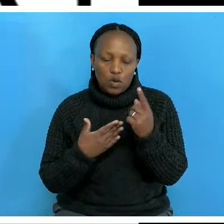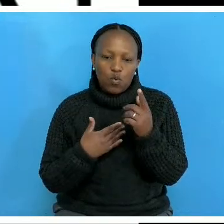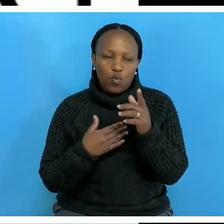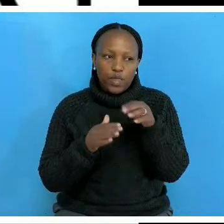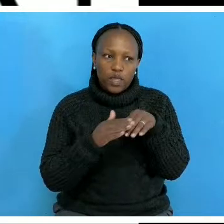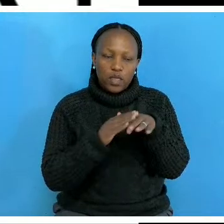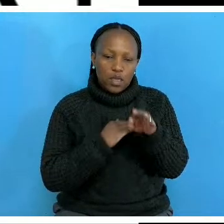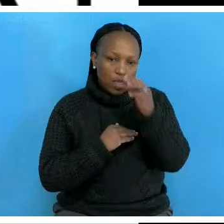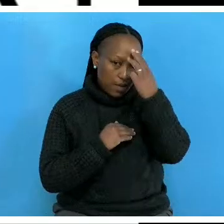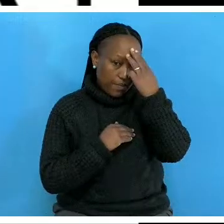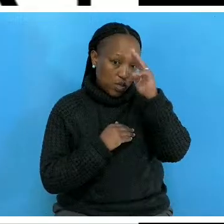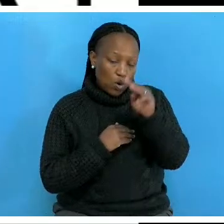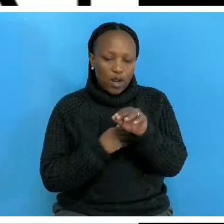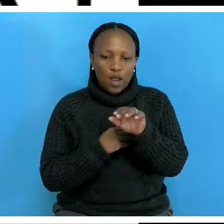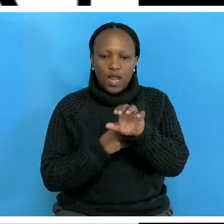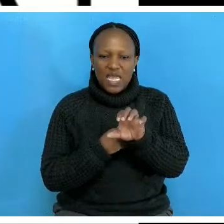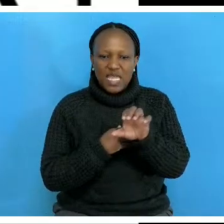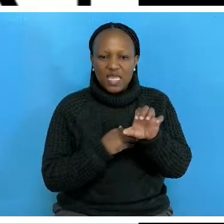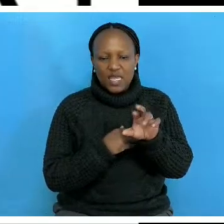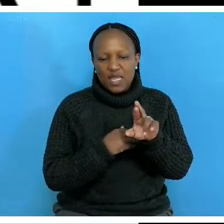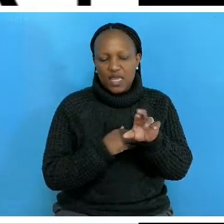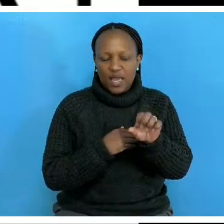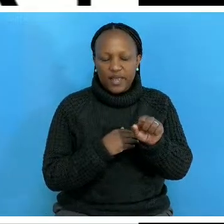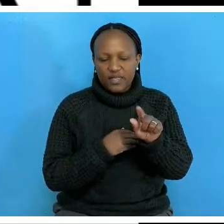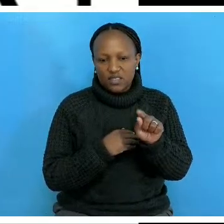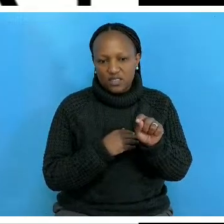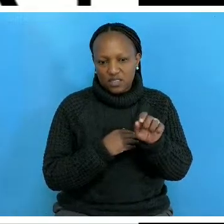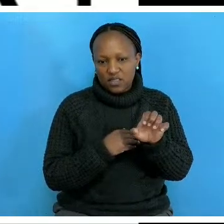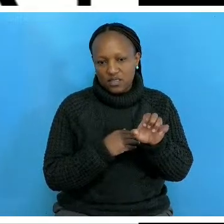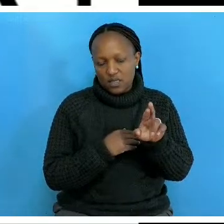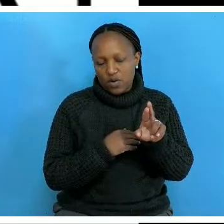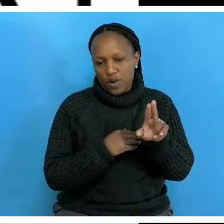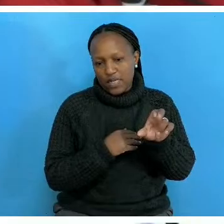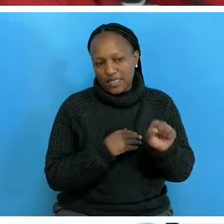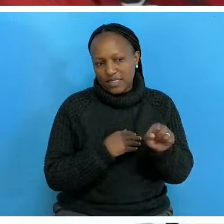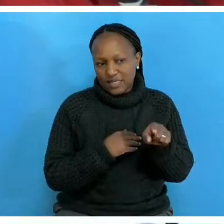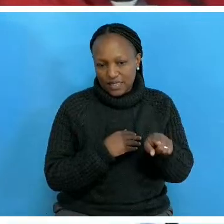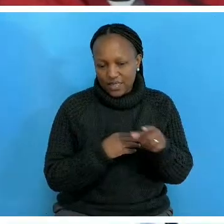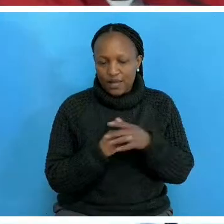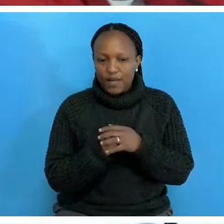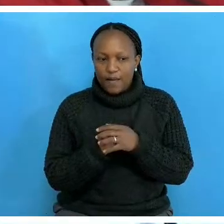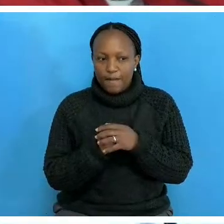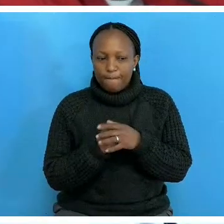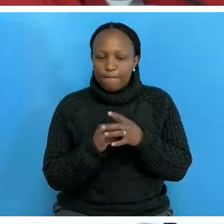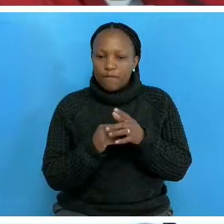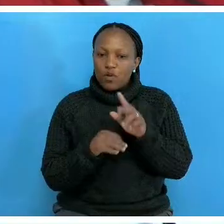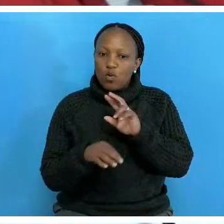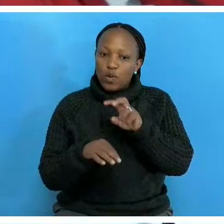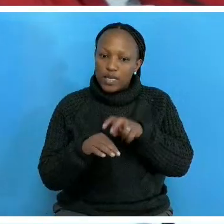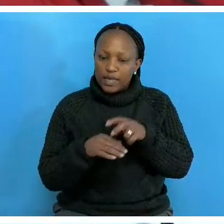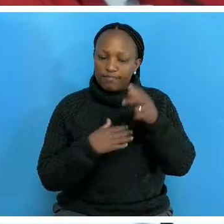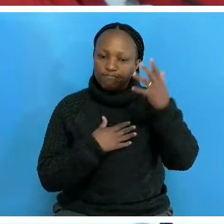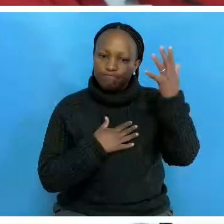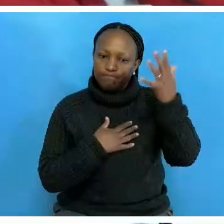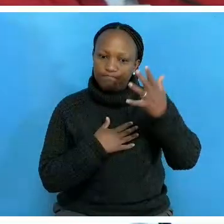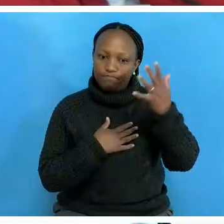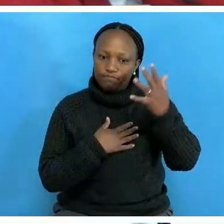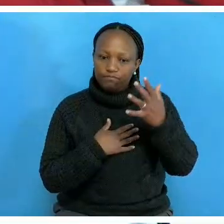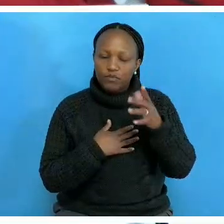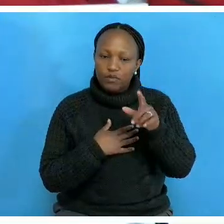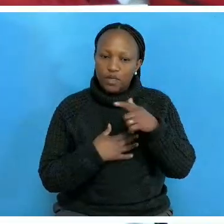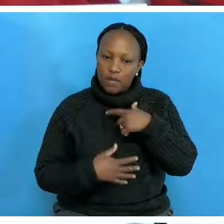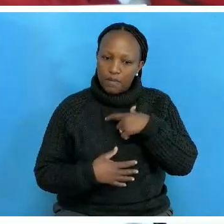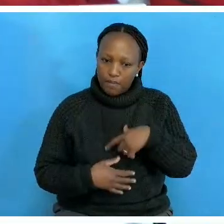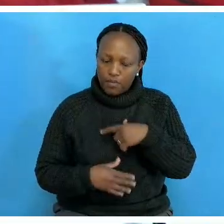and I think it's relevant to state that we need the presentations to be